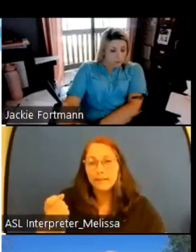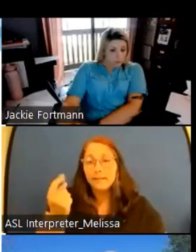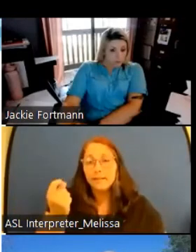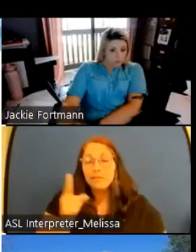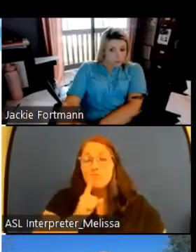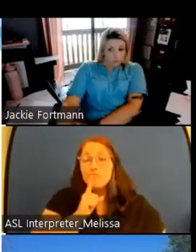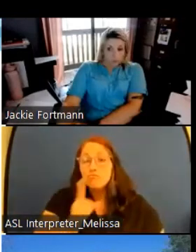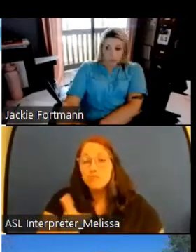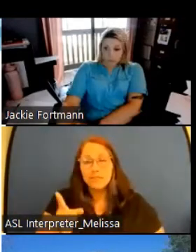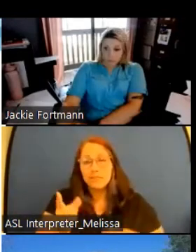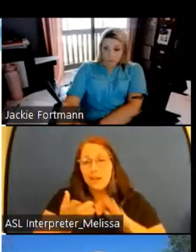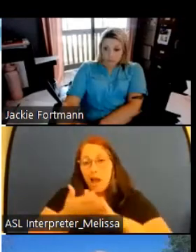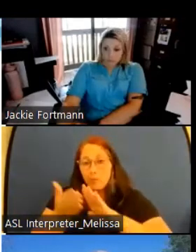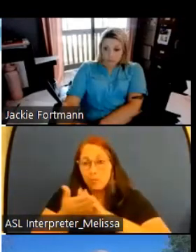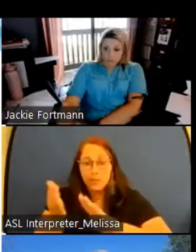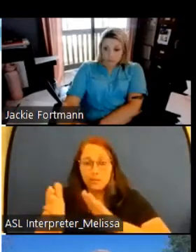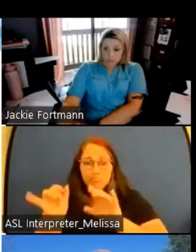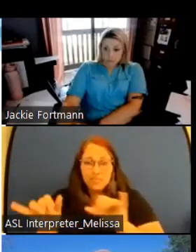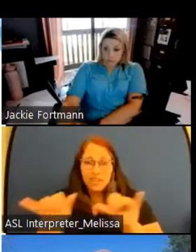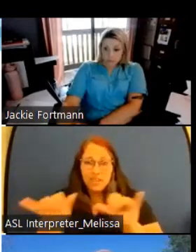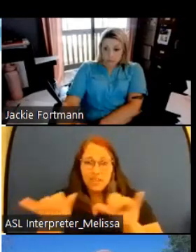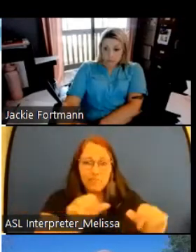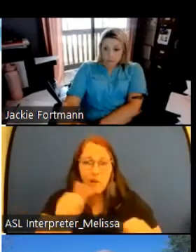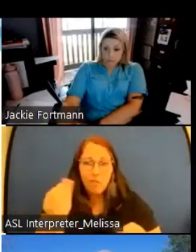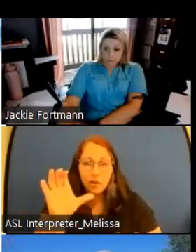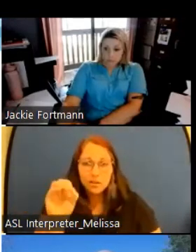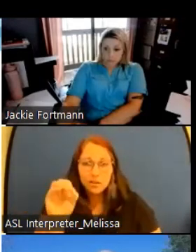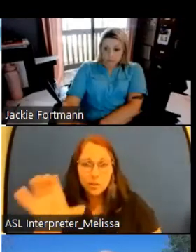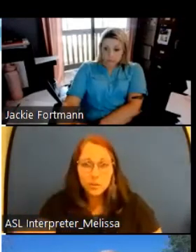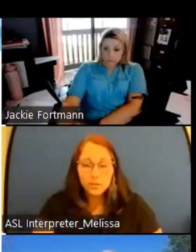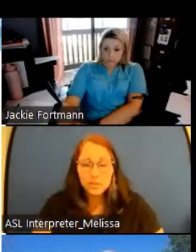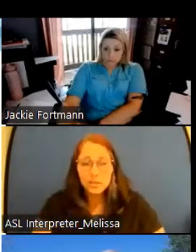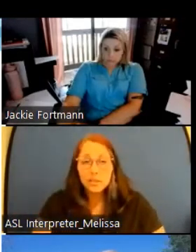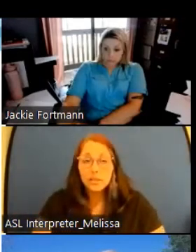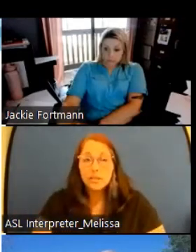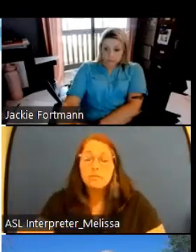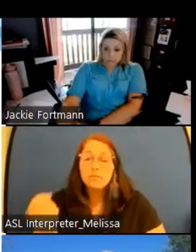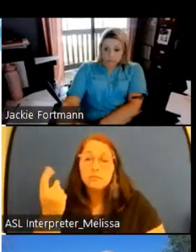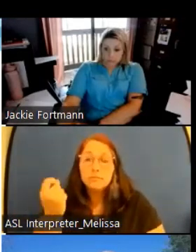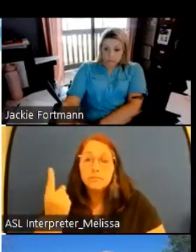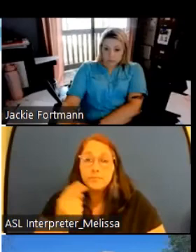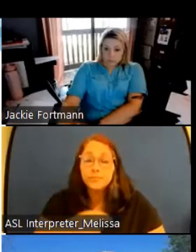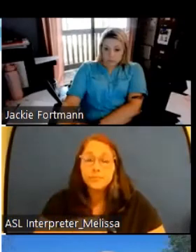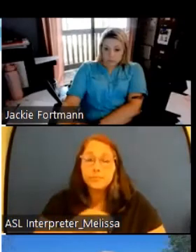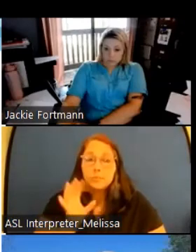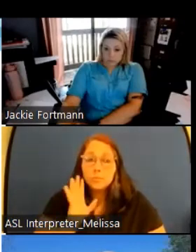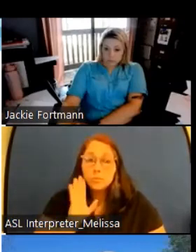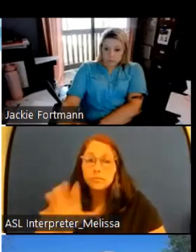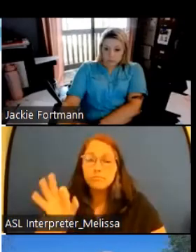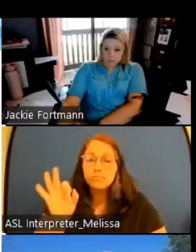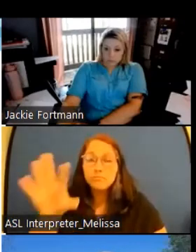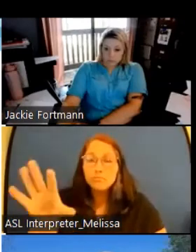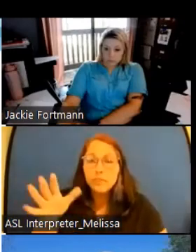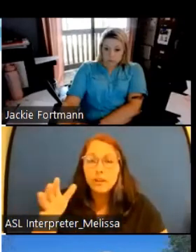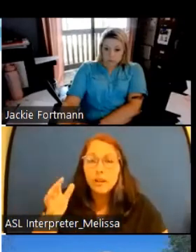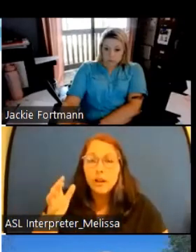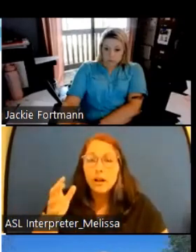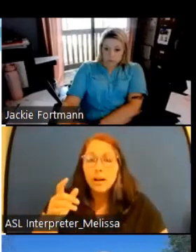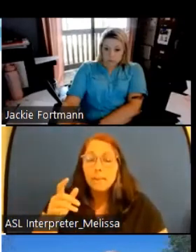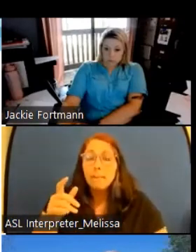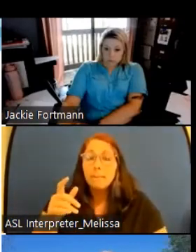other CoC. We've quickly, I'll say, we've implemented a number of homelessness